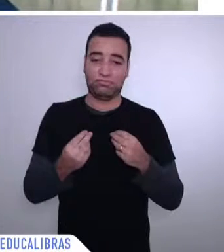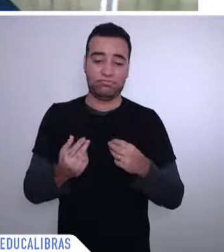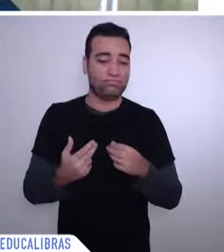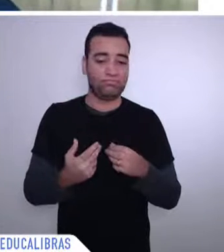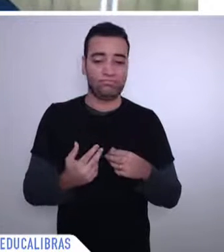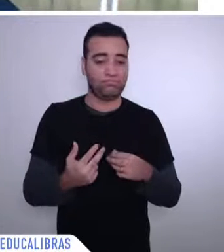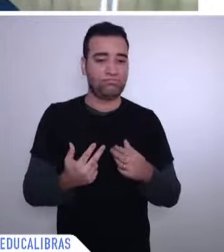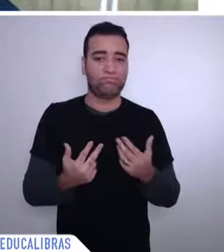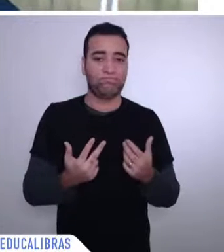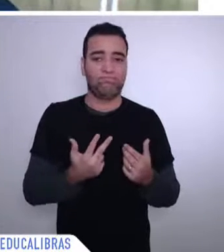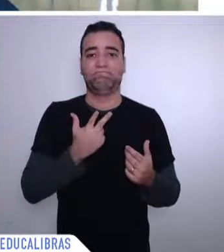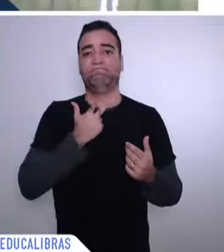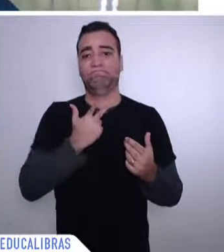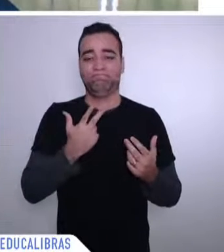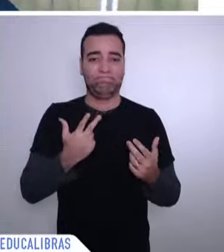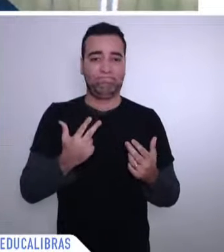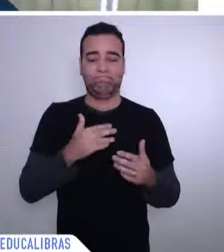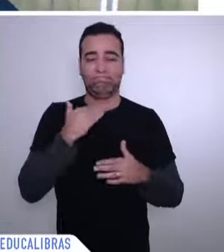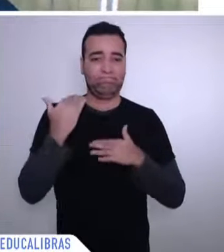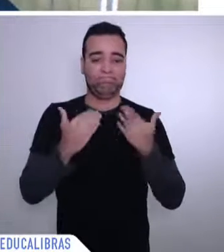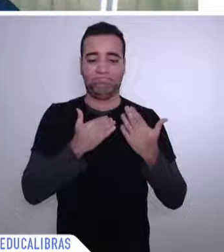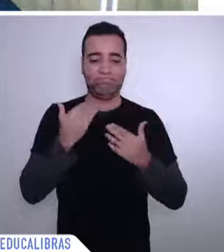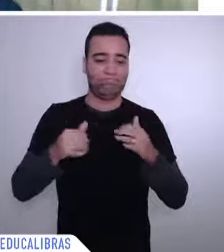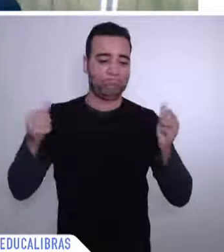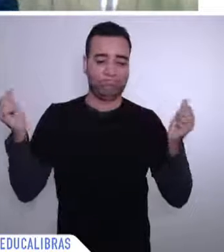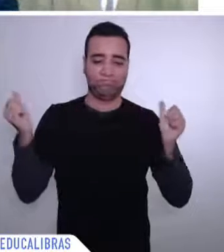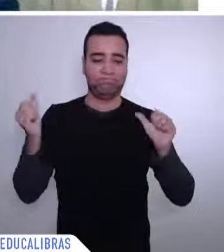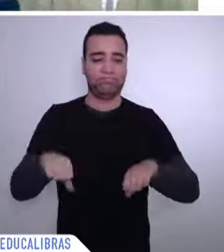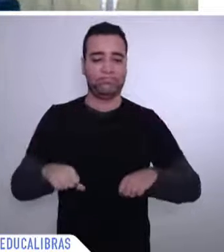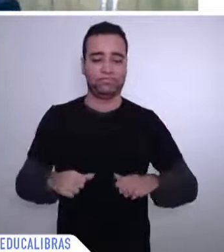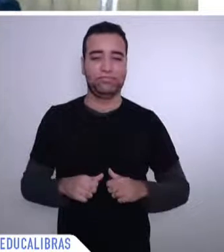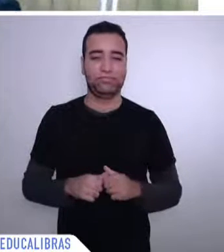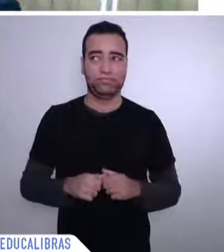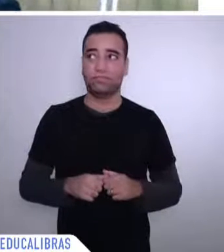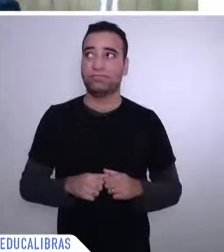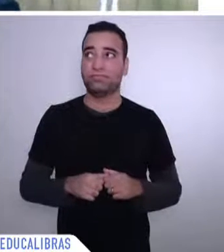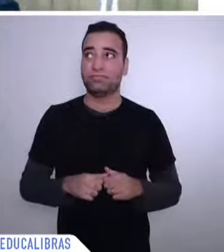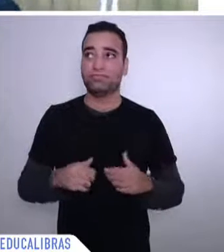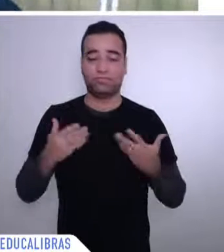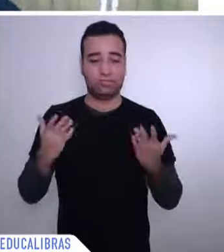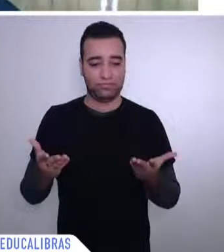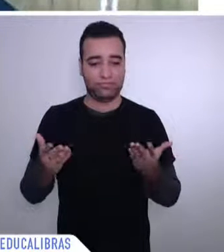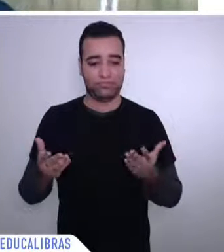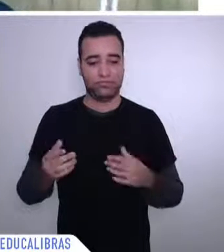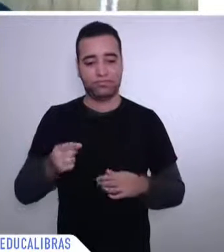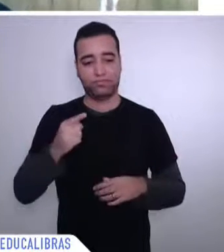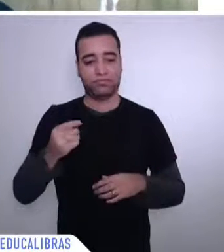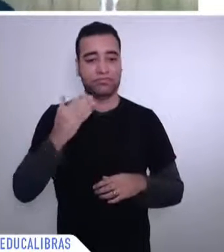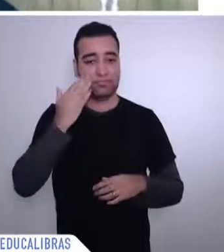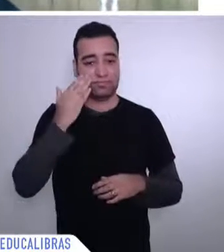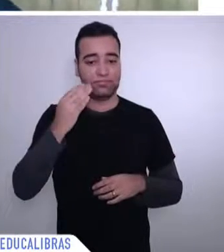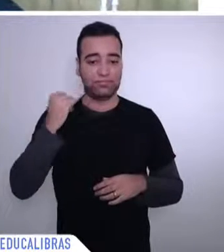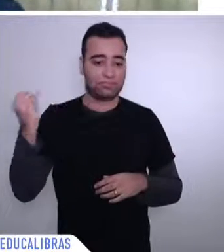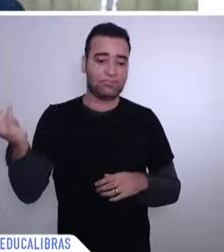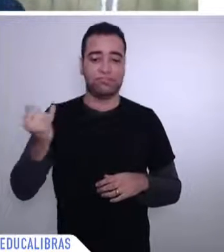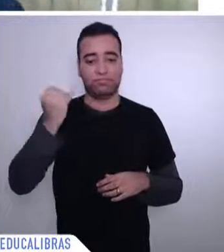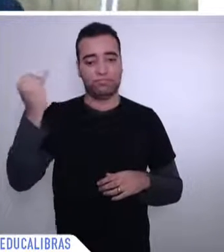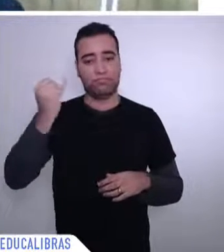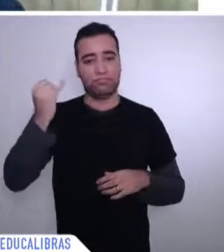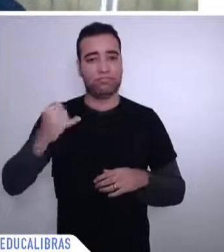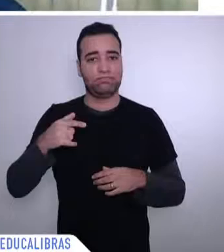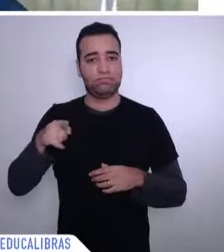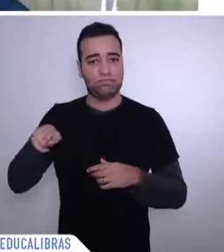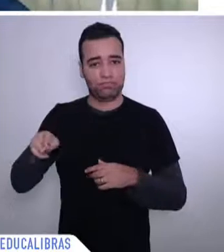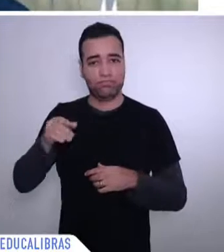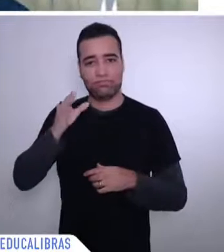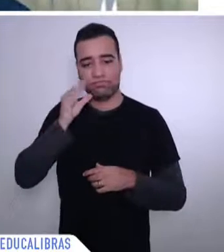left, if we weren't for SUS in our public system, we'd have much more deaths with